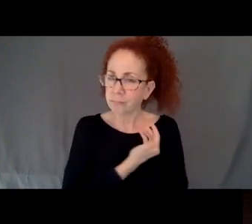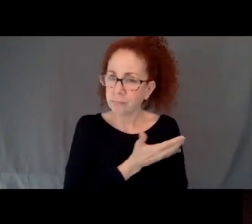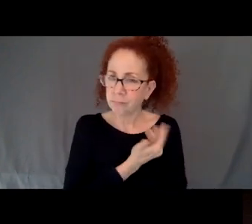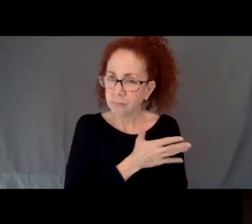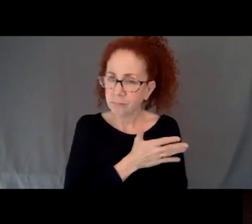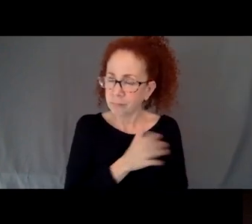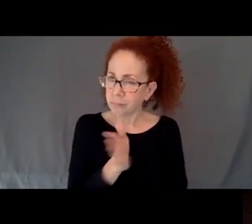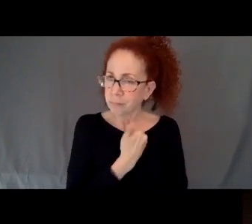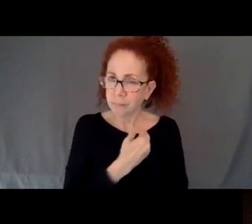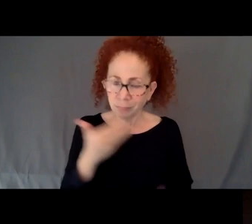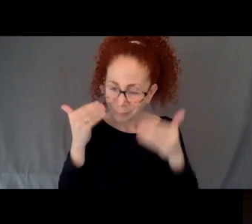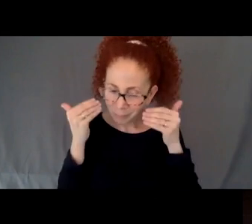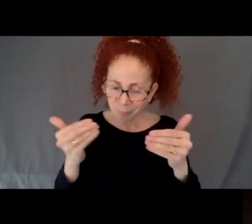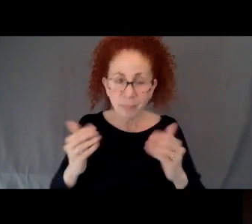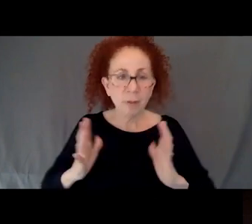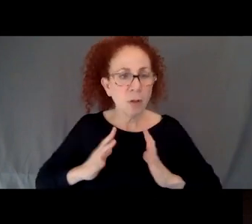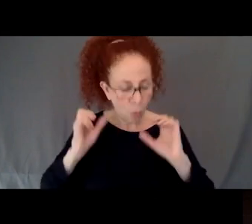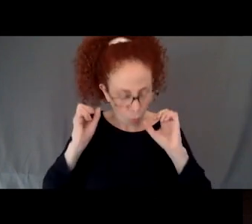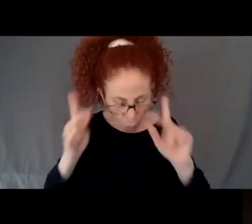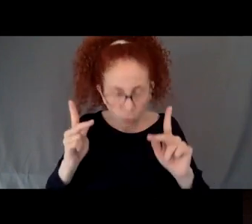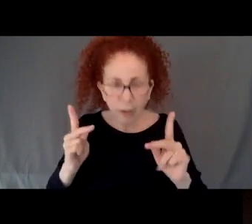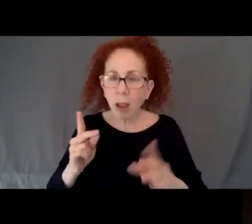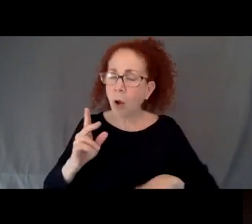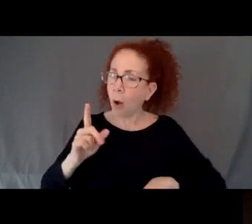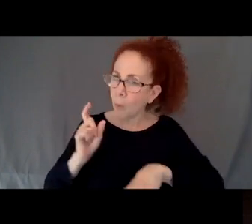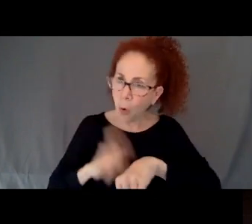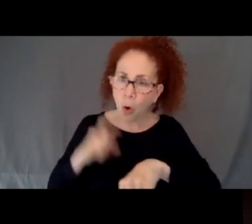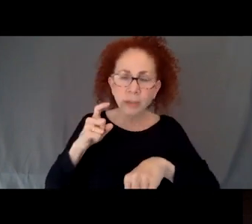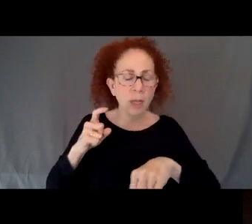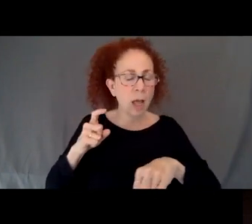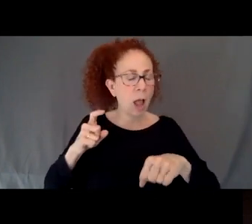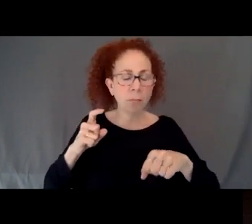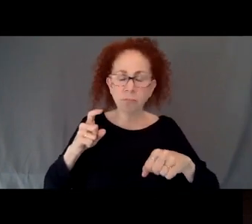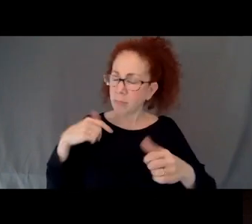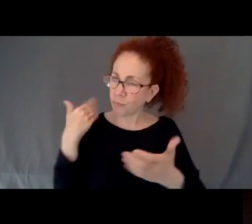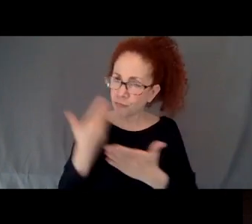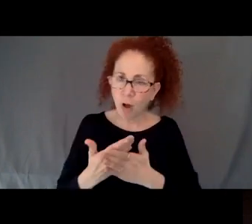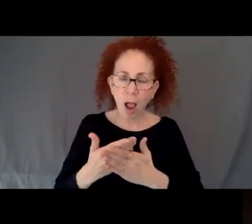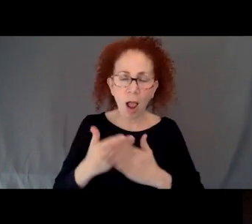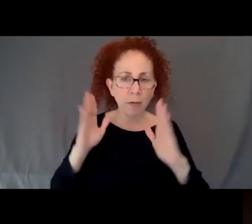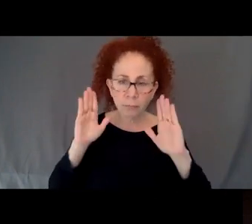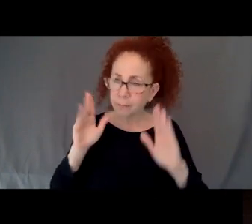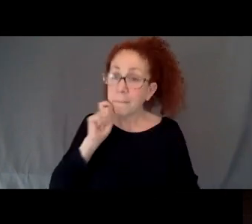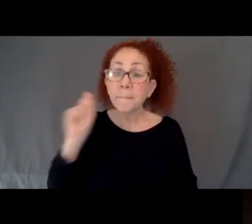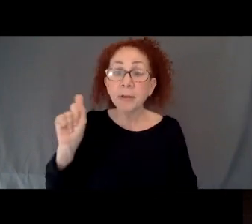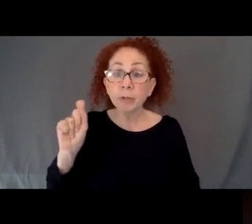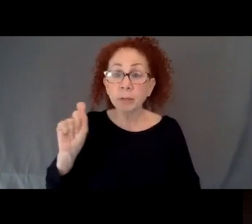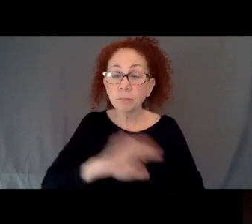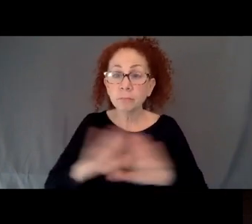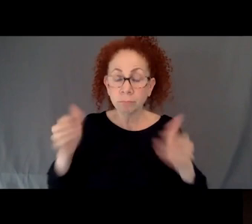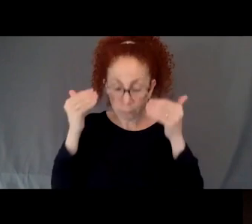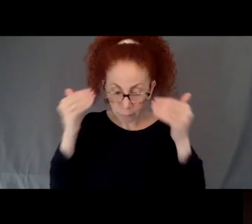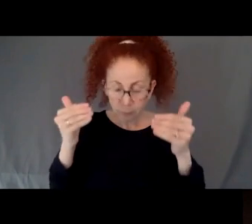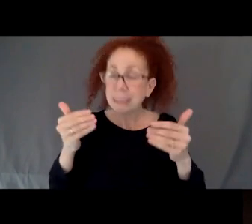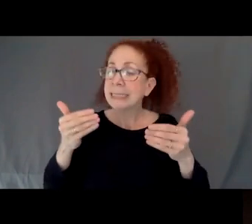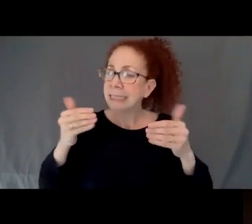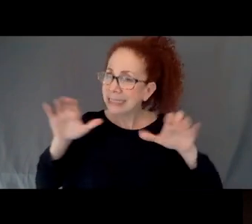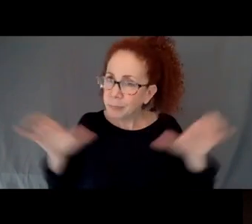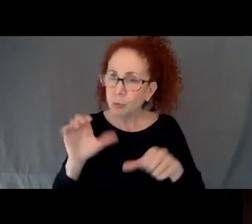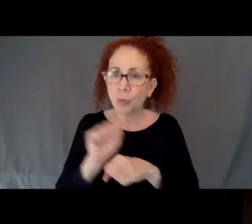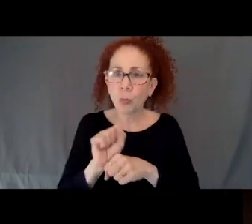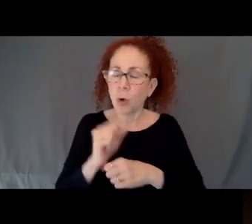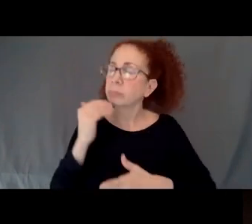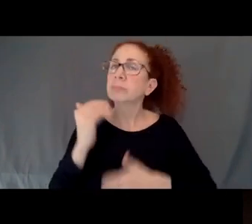off. Like, you're okay. You are on time and you have arrived, period. You know, just keep doing the work